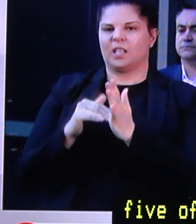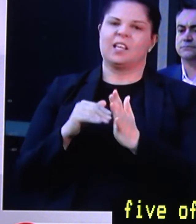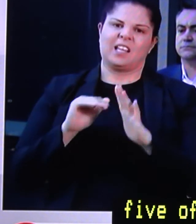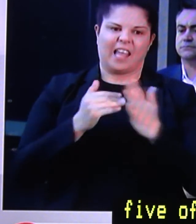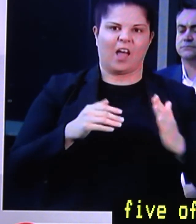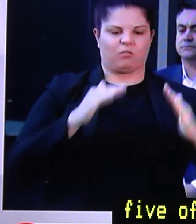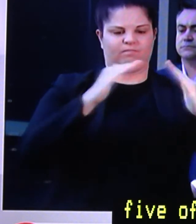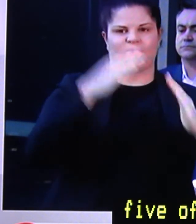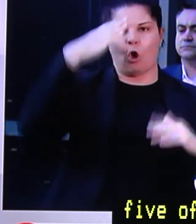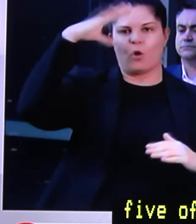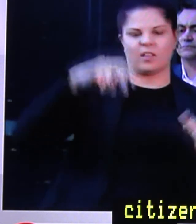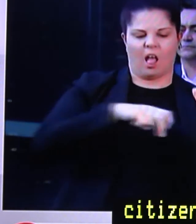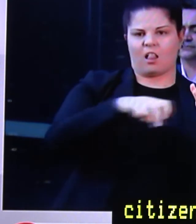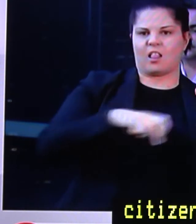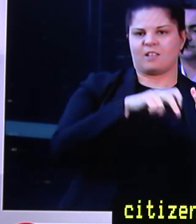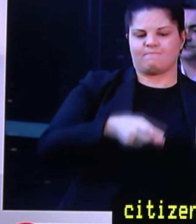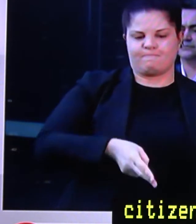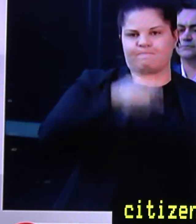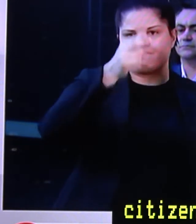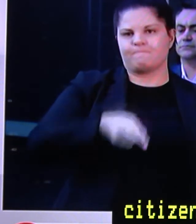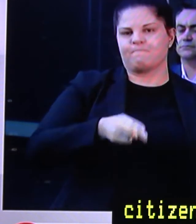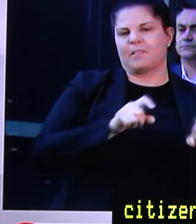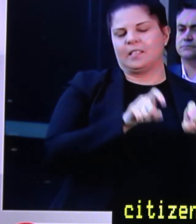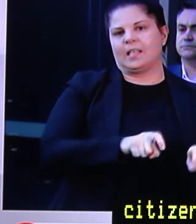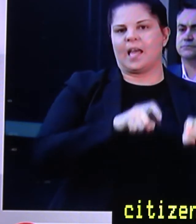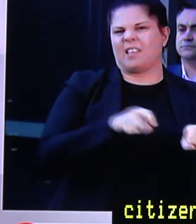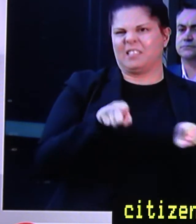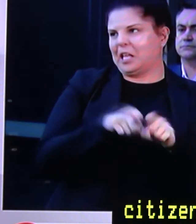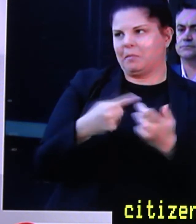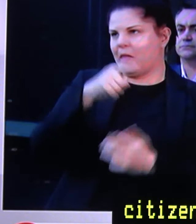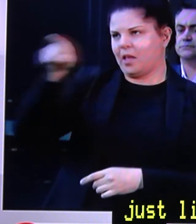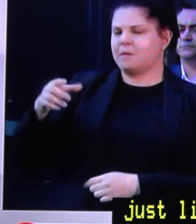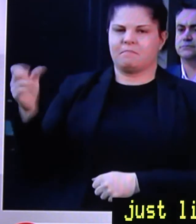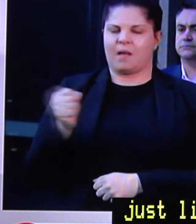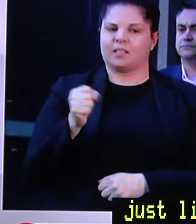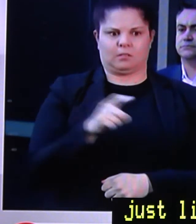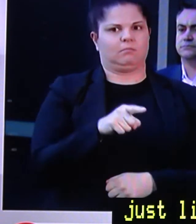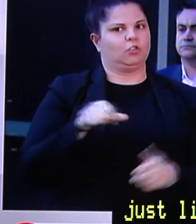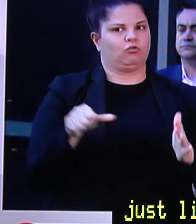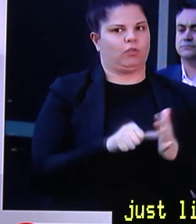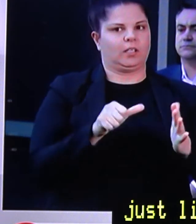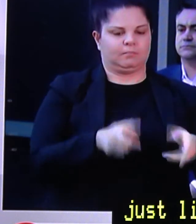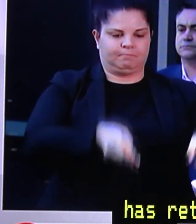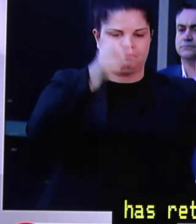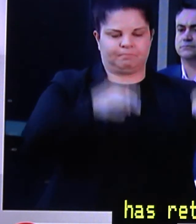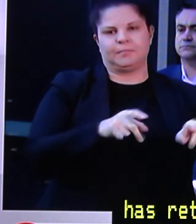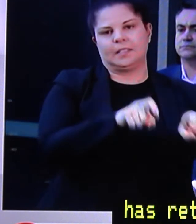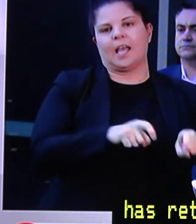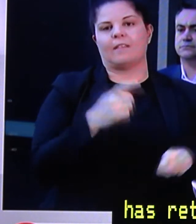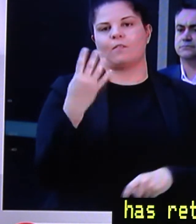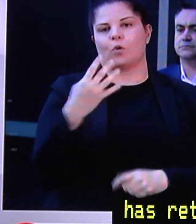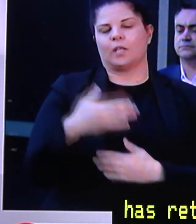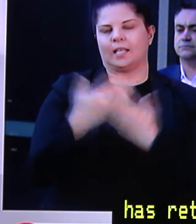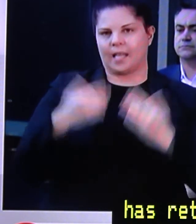returned to New South Wales, in fact under stricter conditions. We know that there are other NRL clubs that